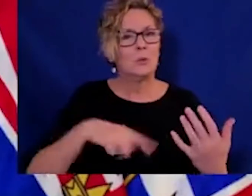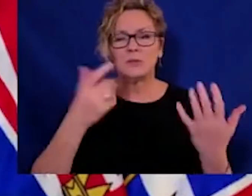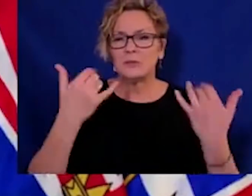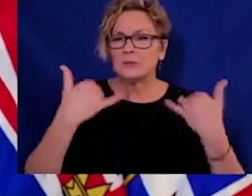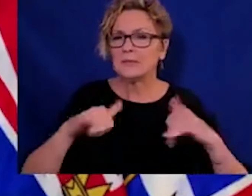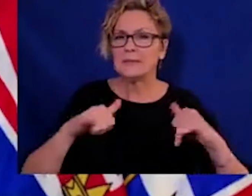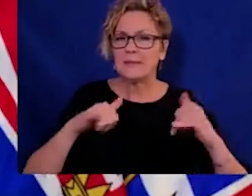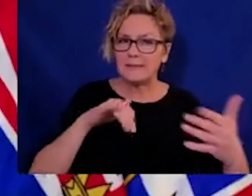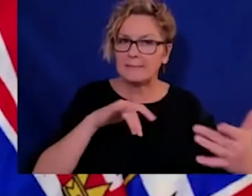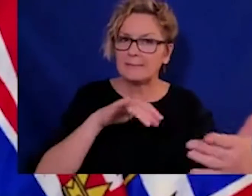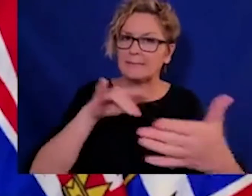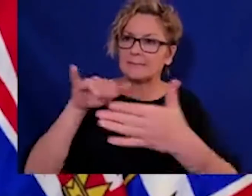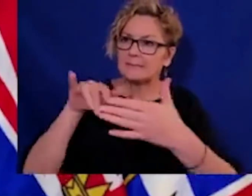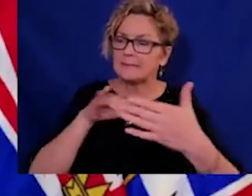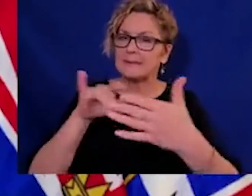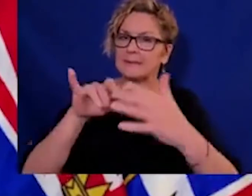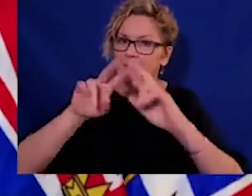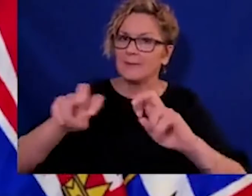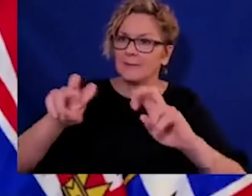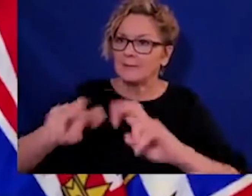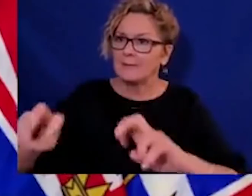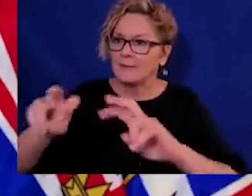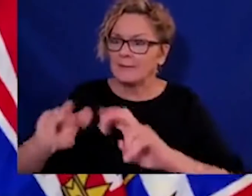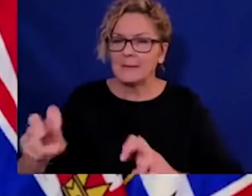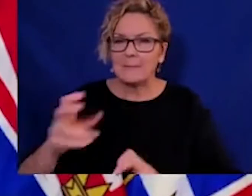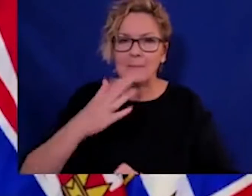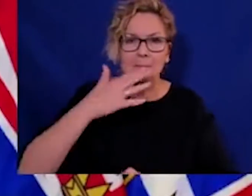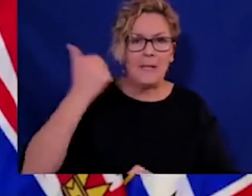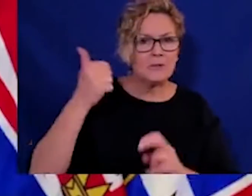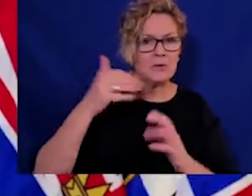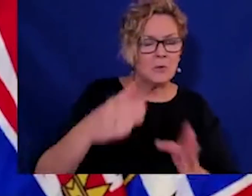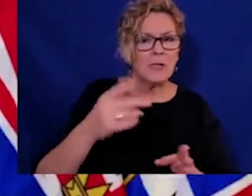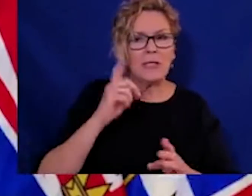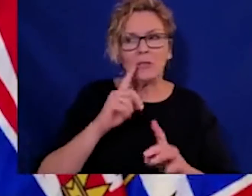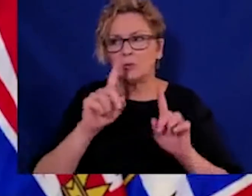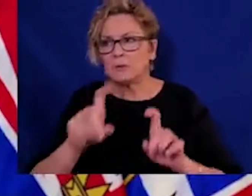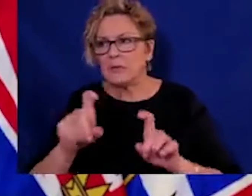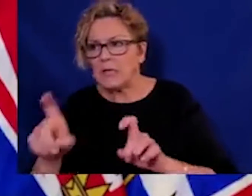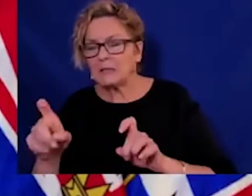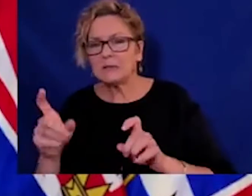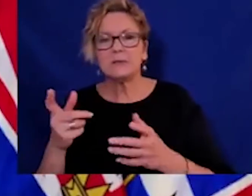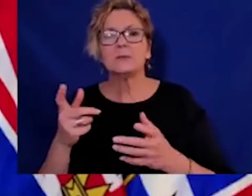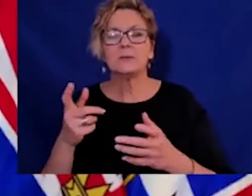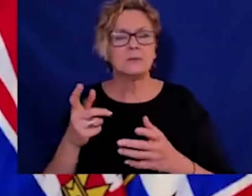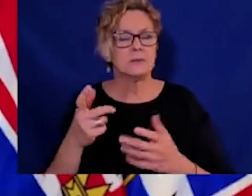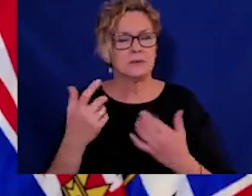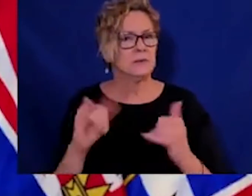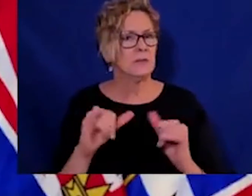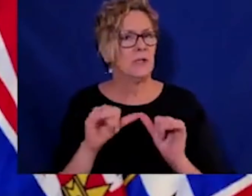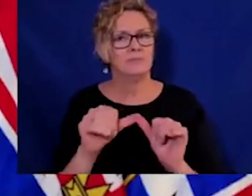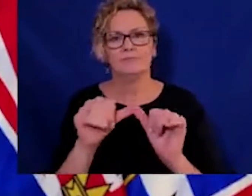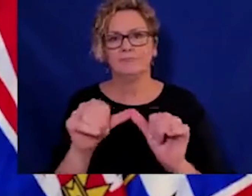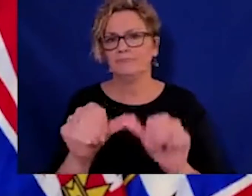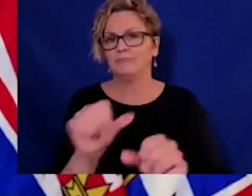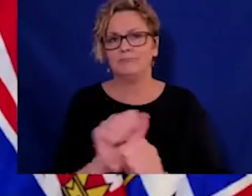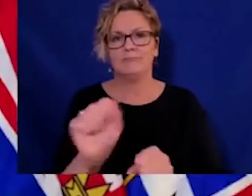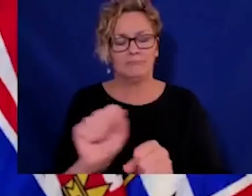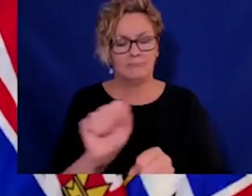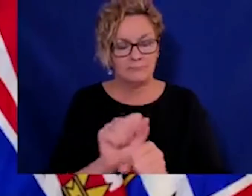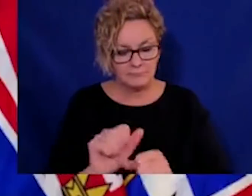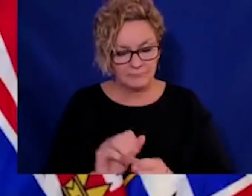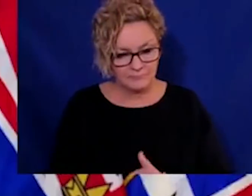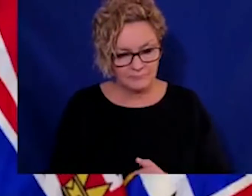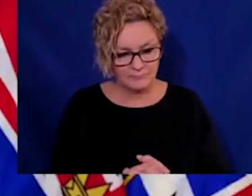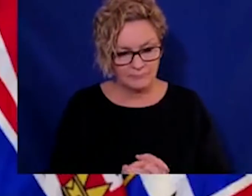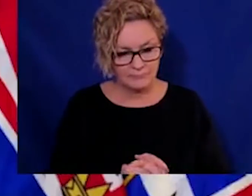in communities and in long-term care, and we'll be continuing to move forward with that. I will also say that these